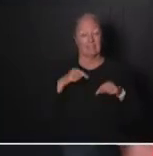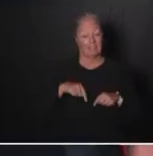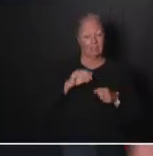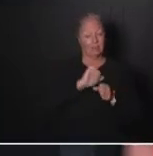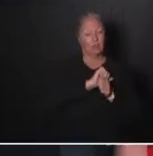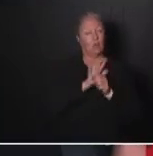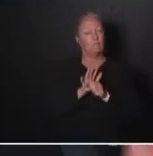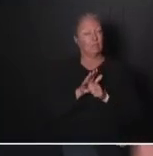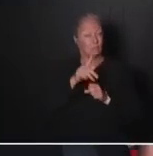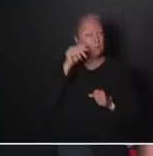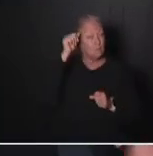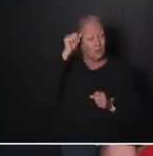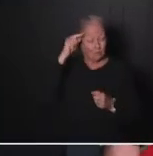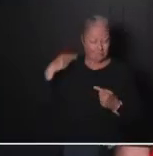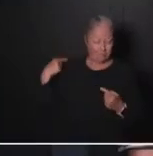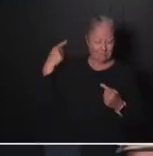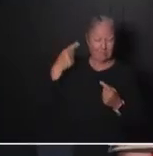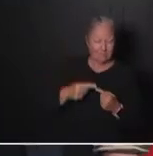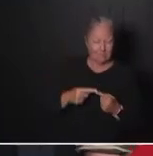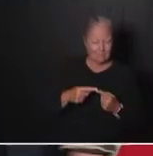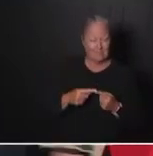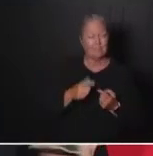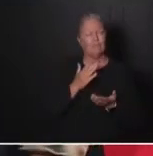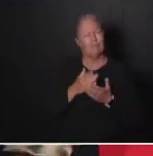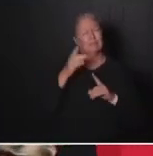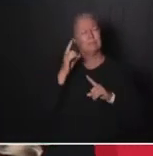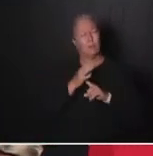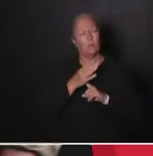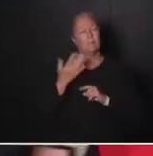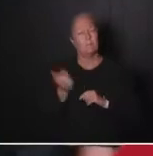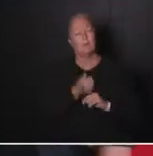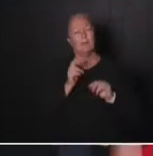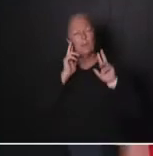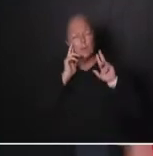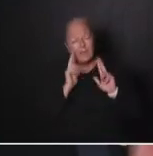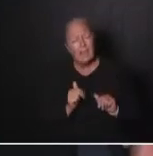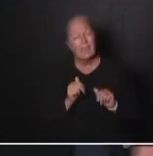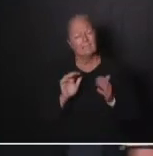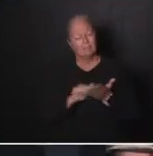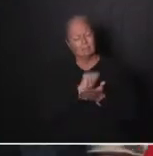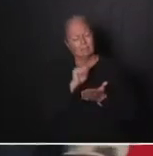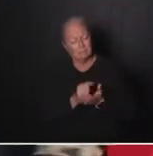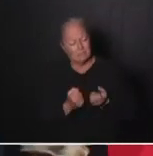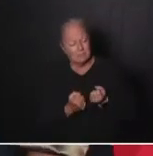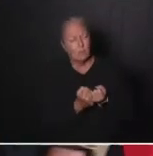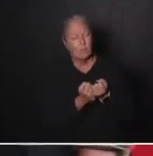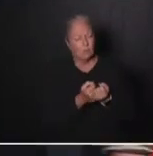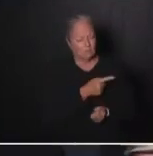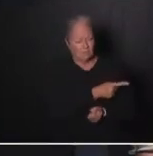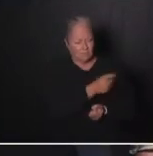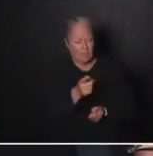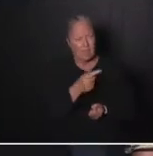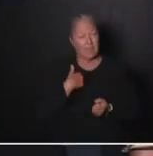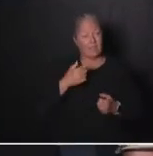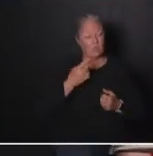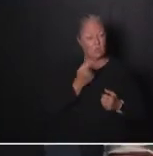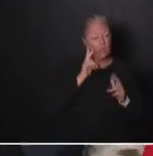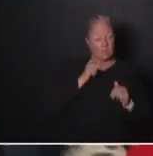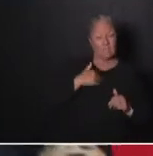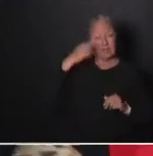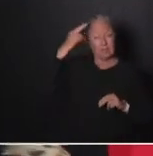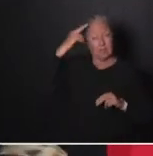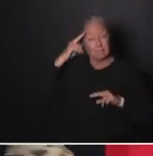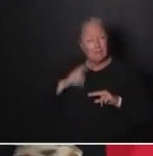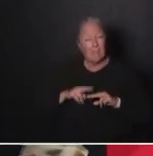nothing else, it's shown us all how important it is that we look after those who care for others, who care for our parents, our